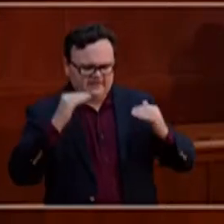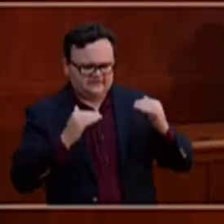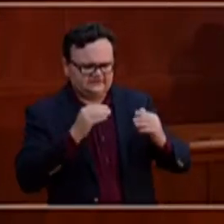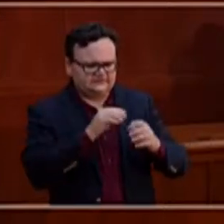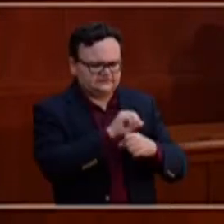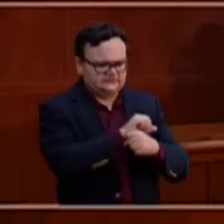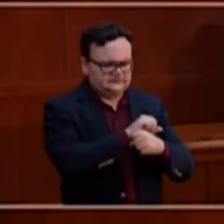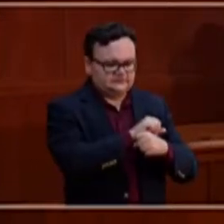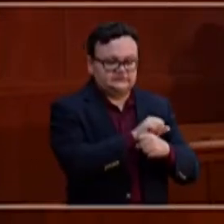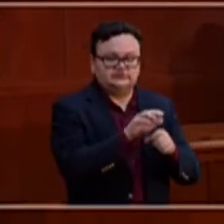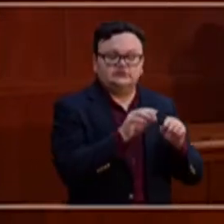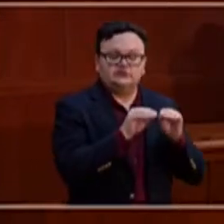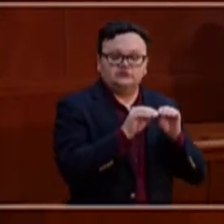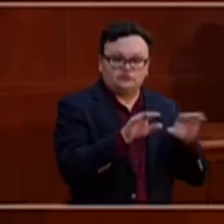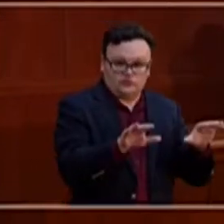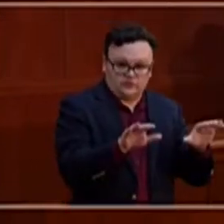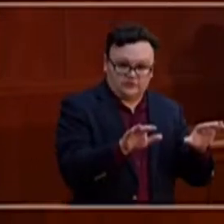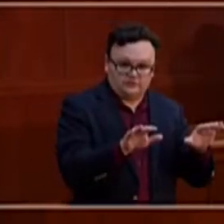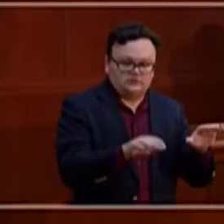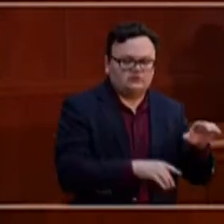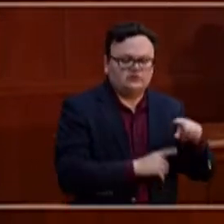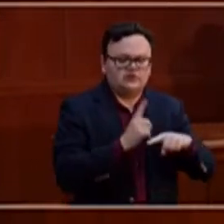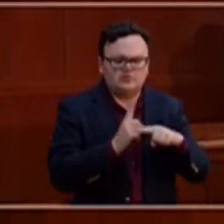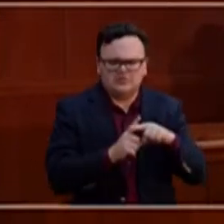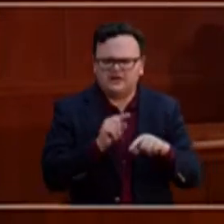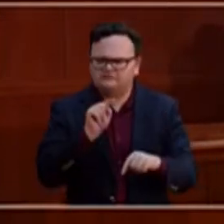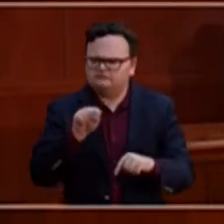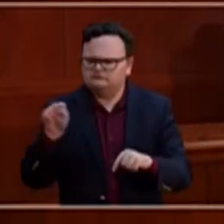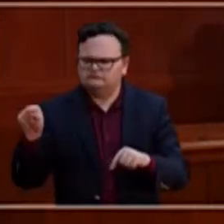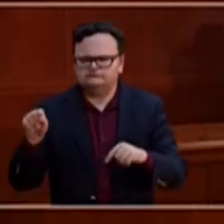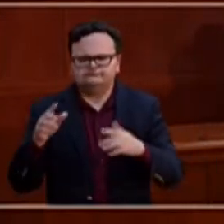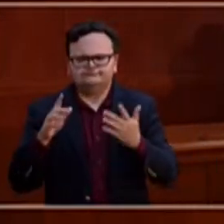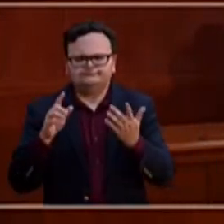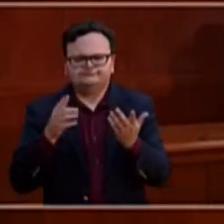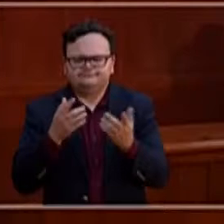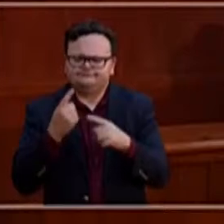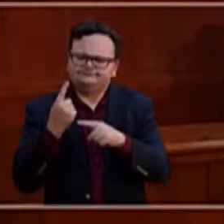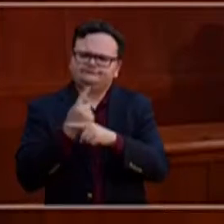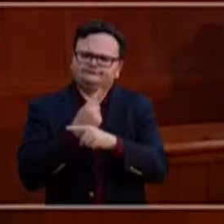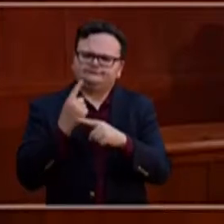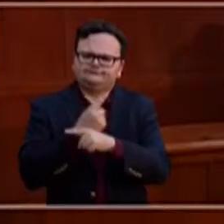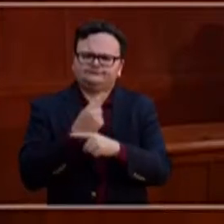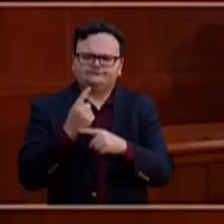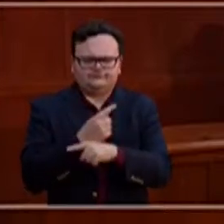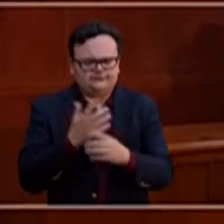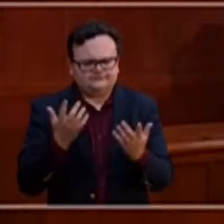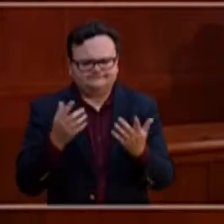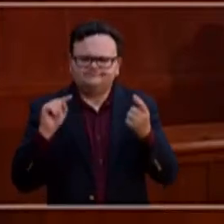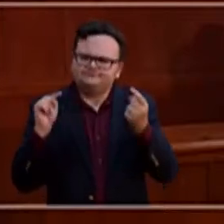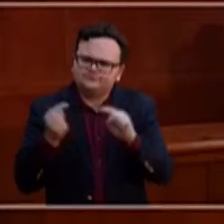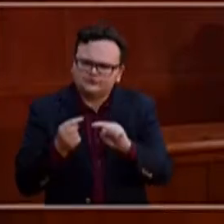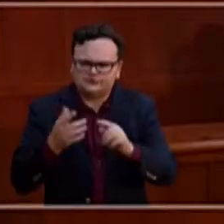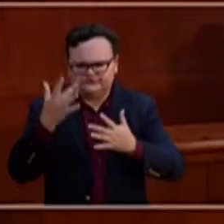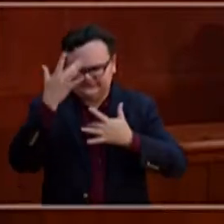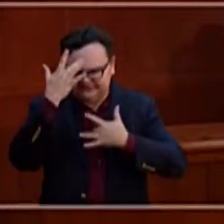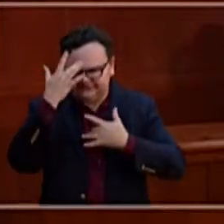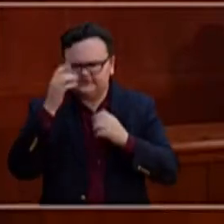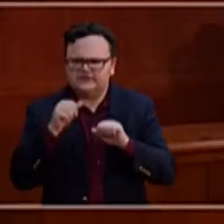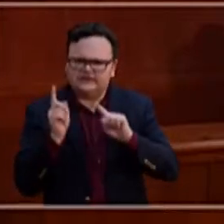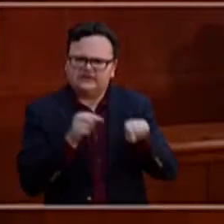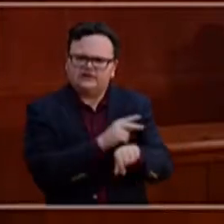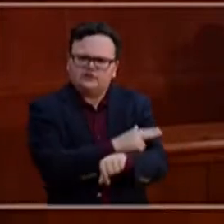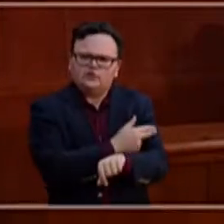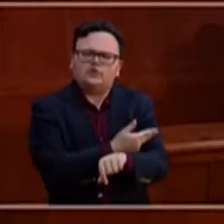COVID positive patients, in addition to ensuring that regular access to appropriate care is going on, is very important,